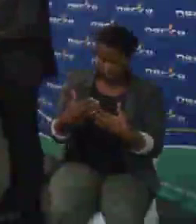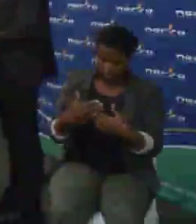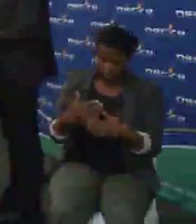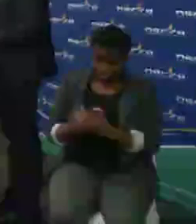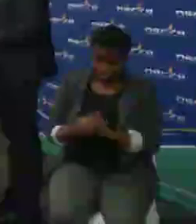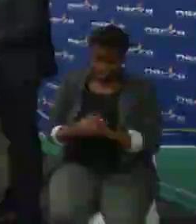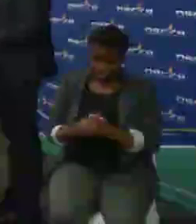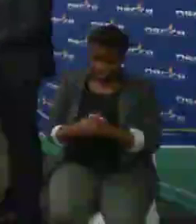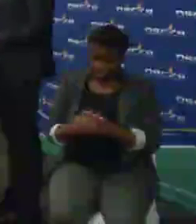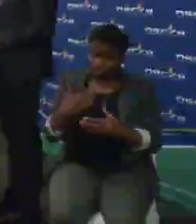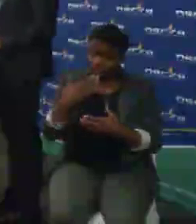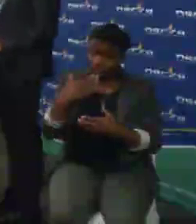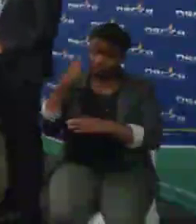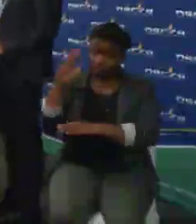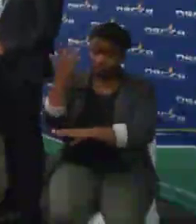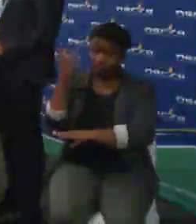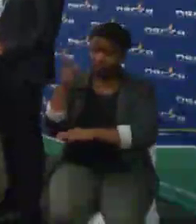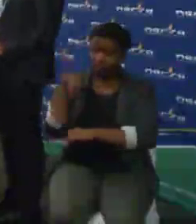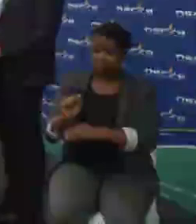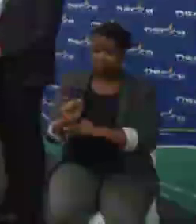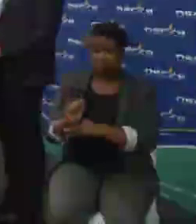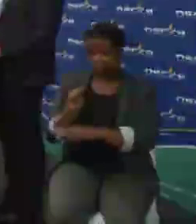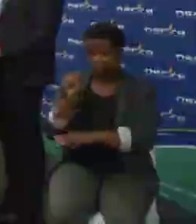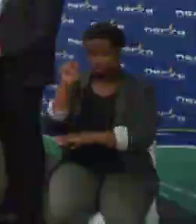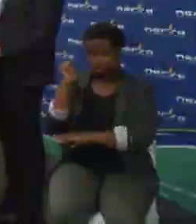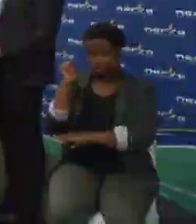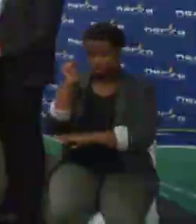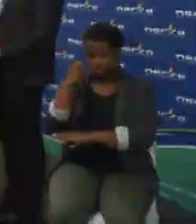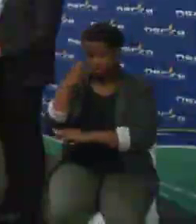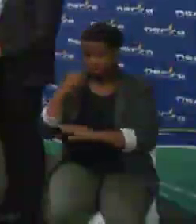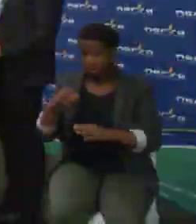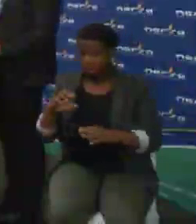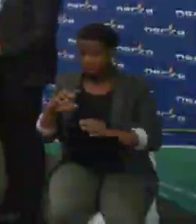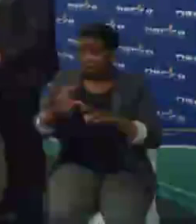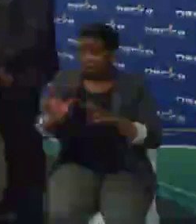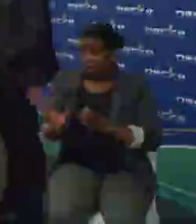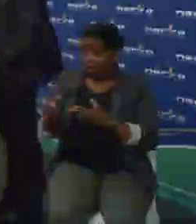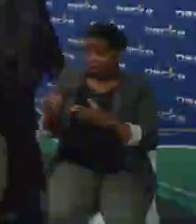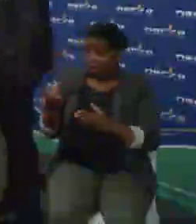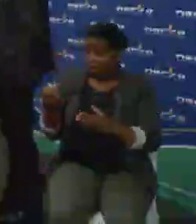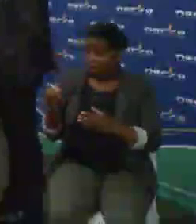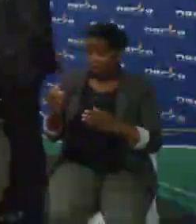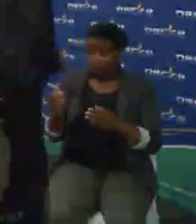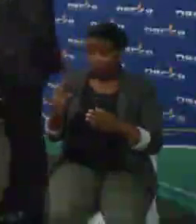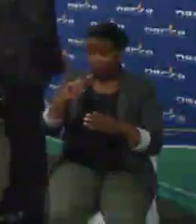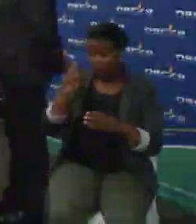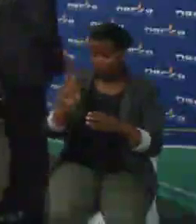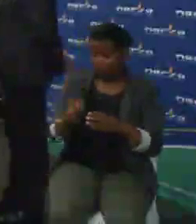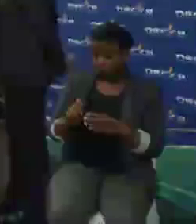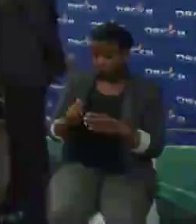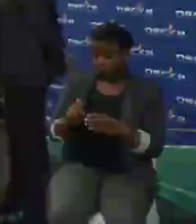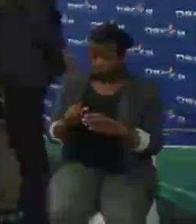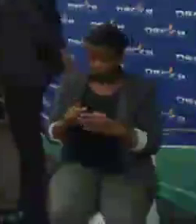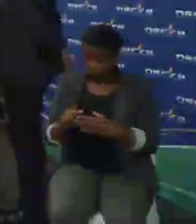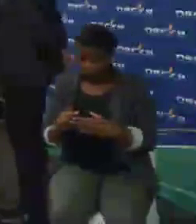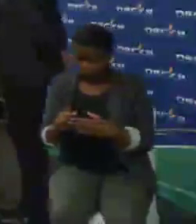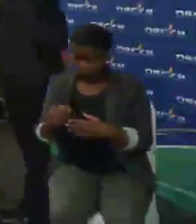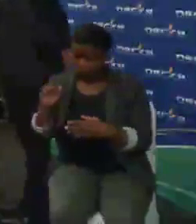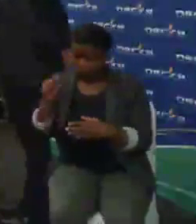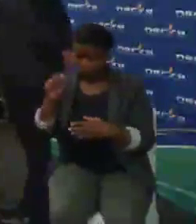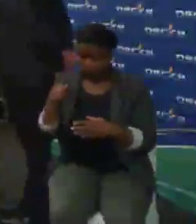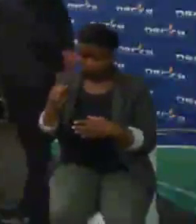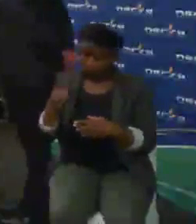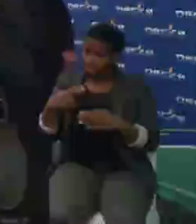the presentation. Check if the members have questions. Stefan. Thanks. More a request